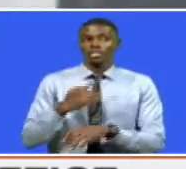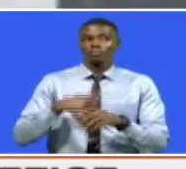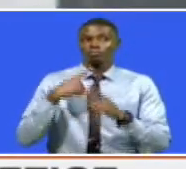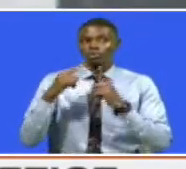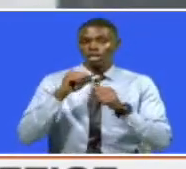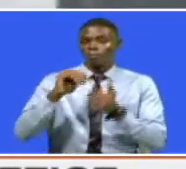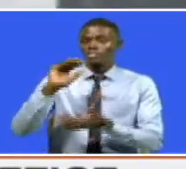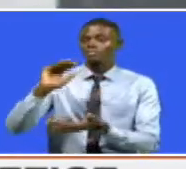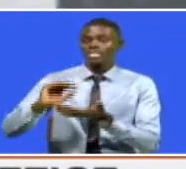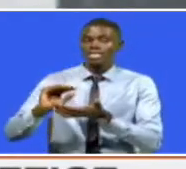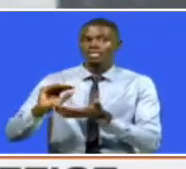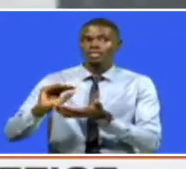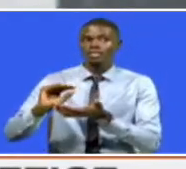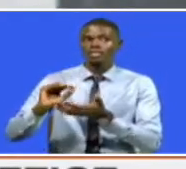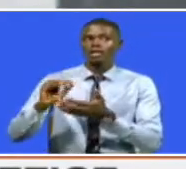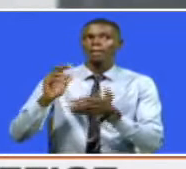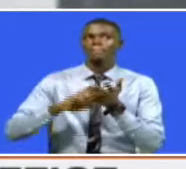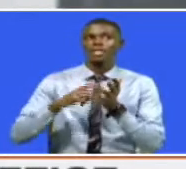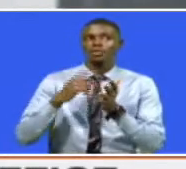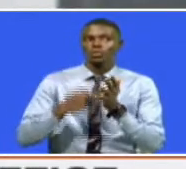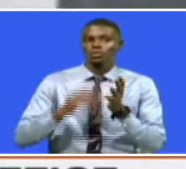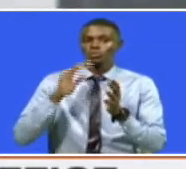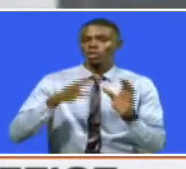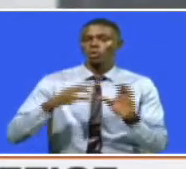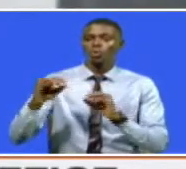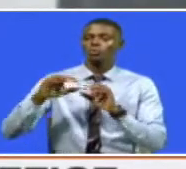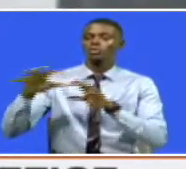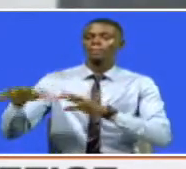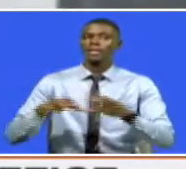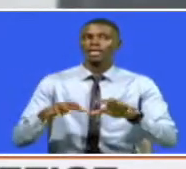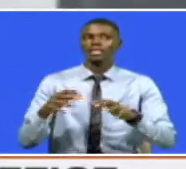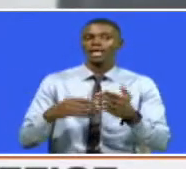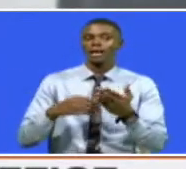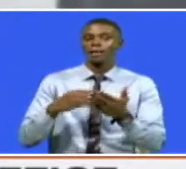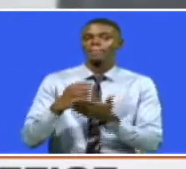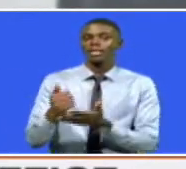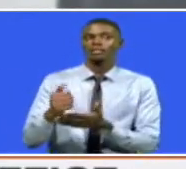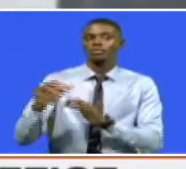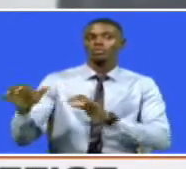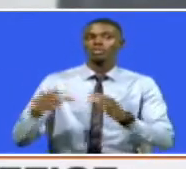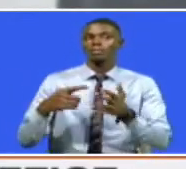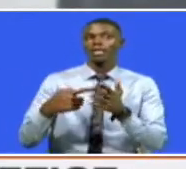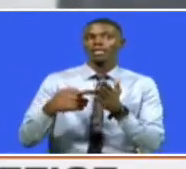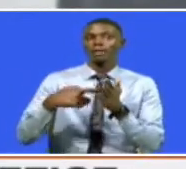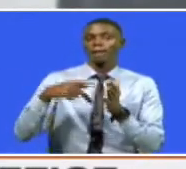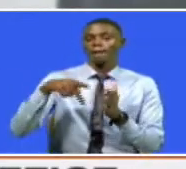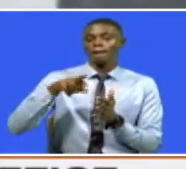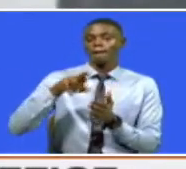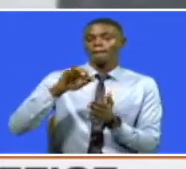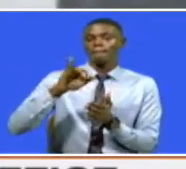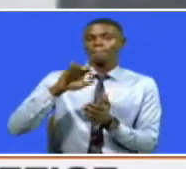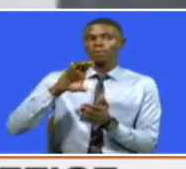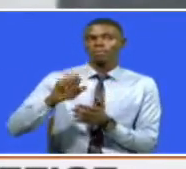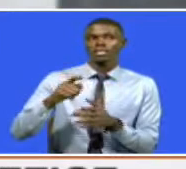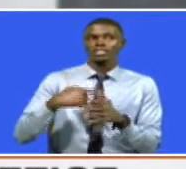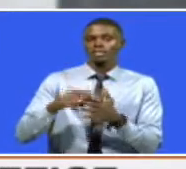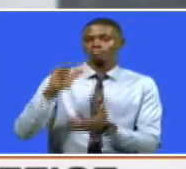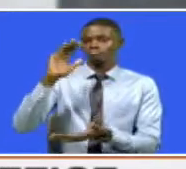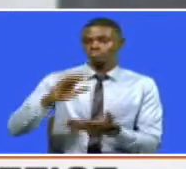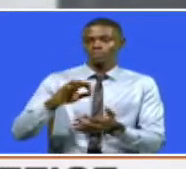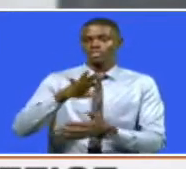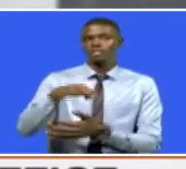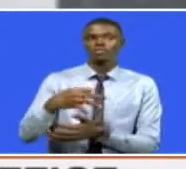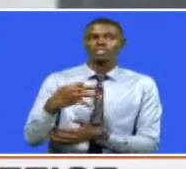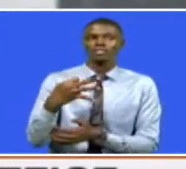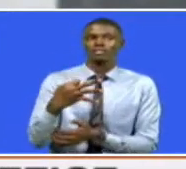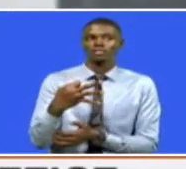about subsidizing, it means that you're going to the market and buying at market price and then subsidizing it by 3,000 shillings.